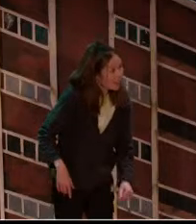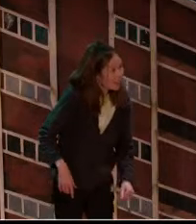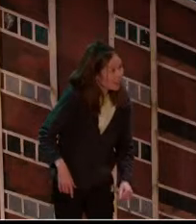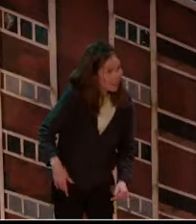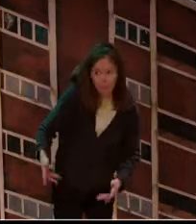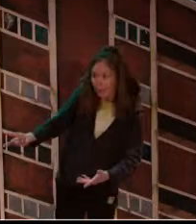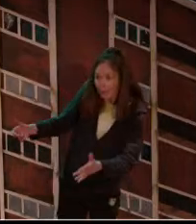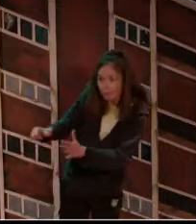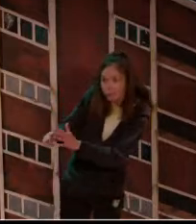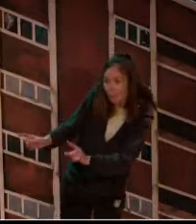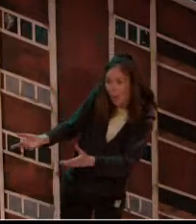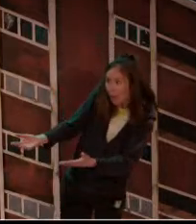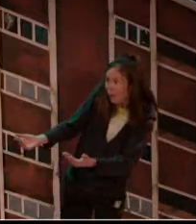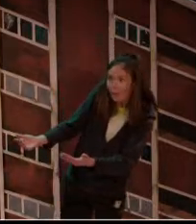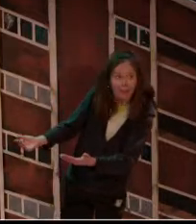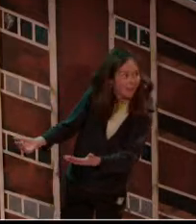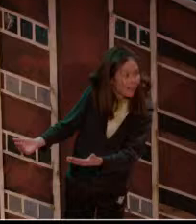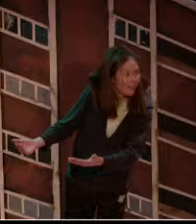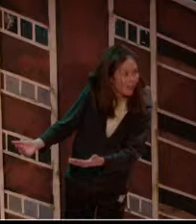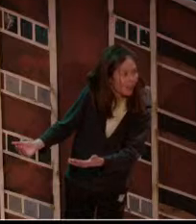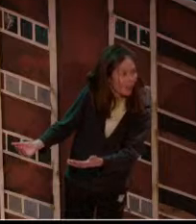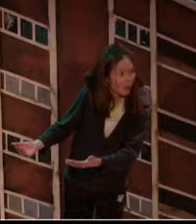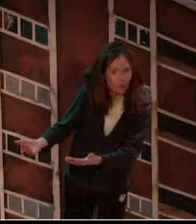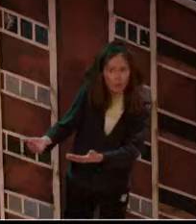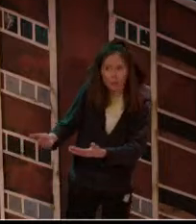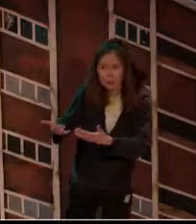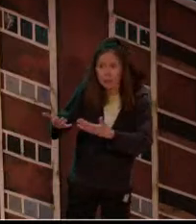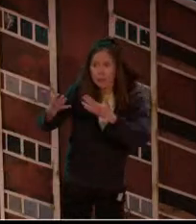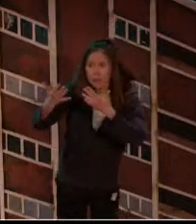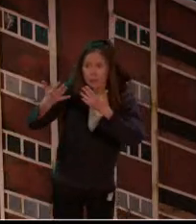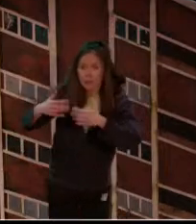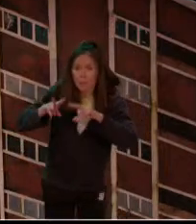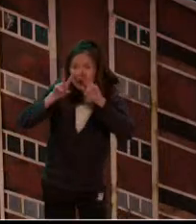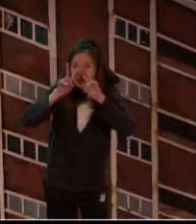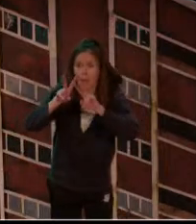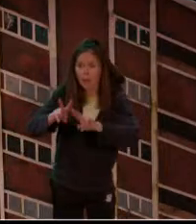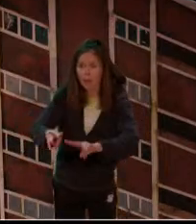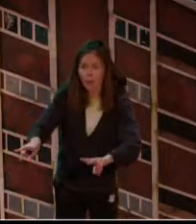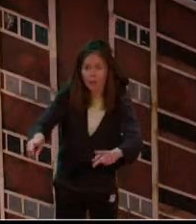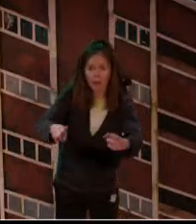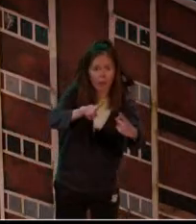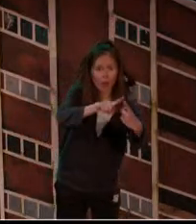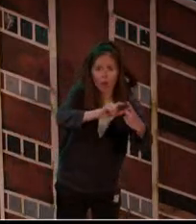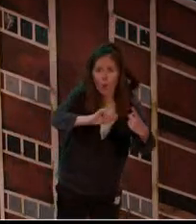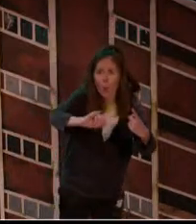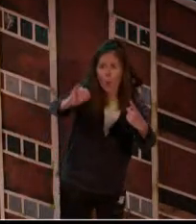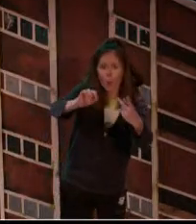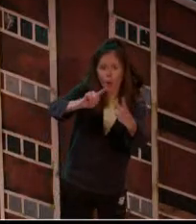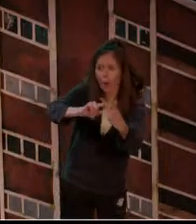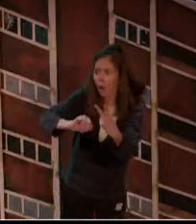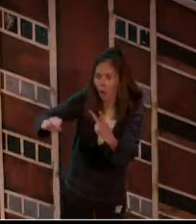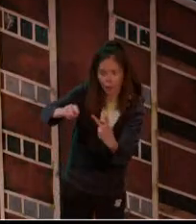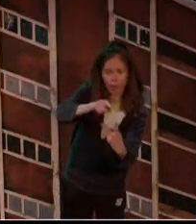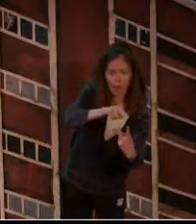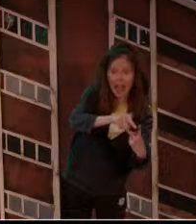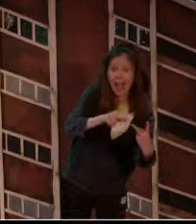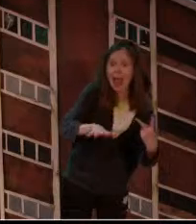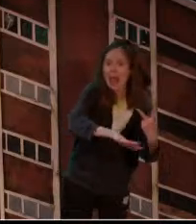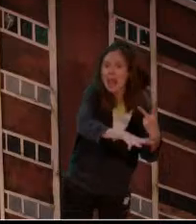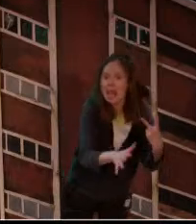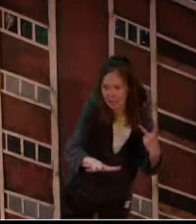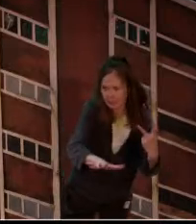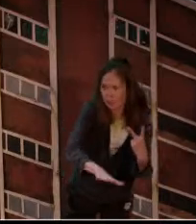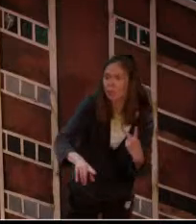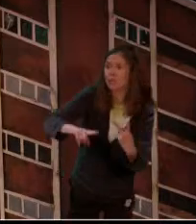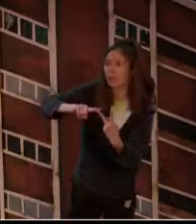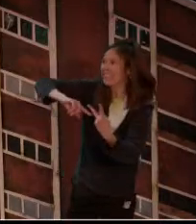What's the matter, boy? I've seen 2 such sights. One at sea, one at land. But I cannot say it is the sea because it's become